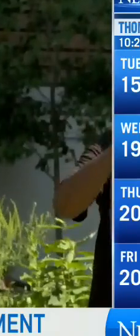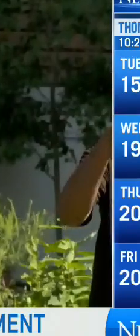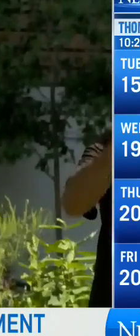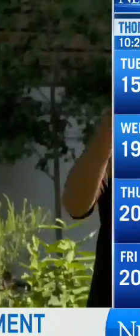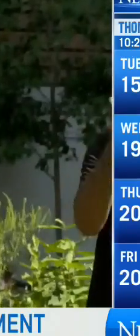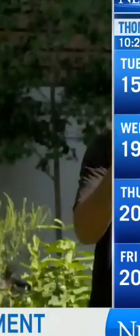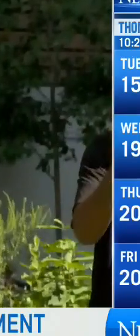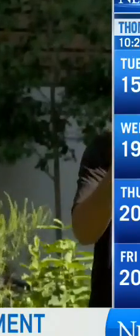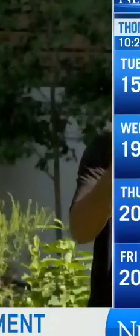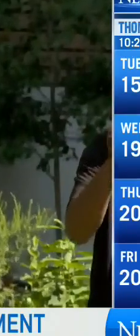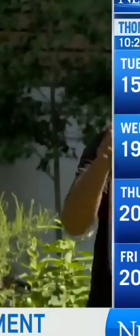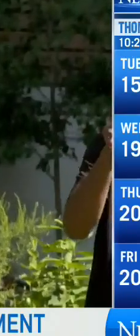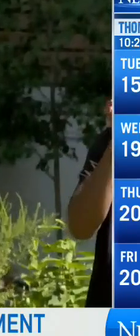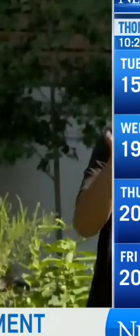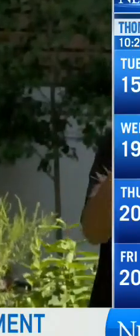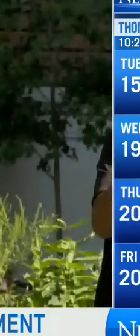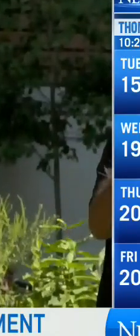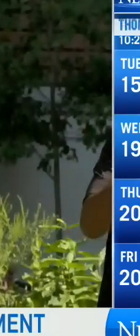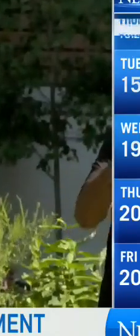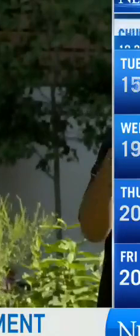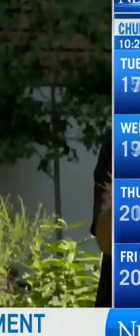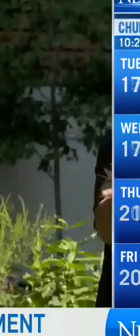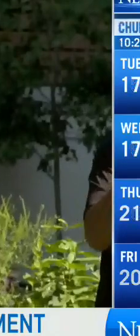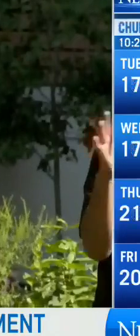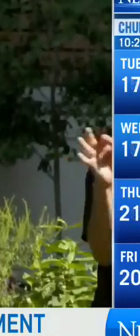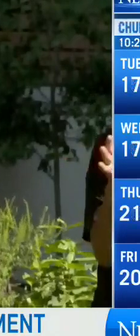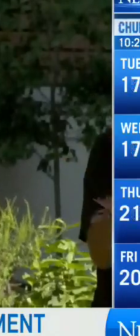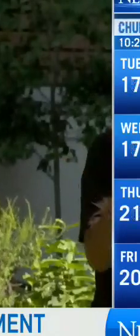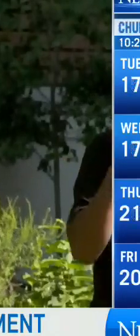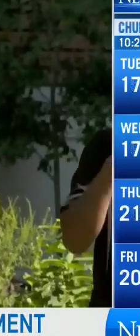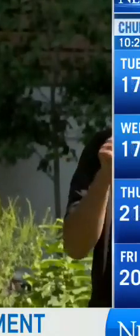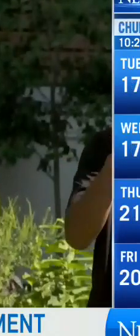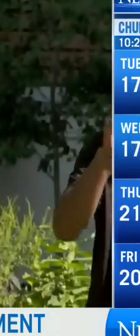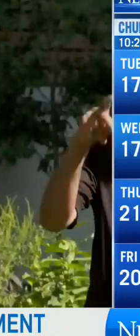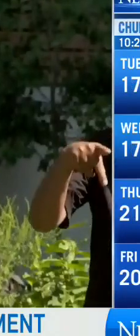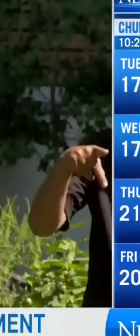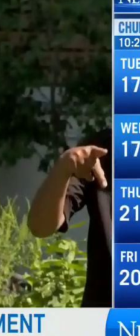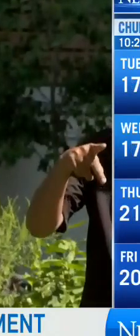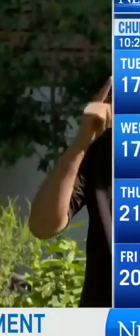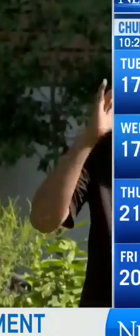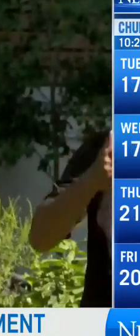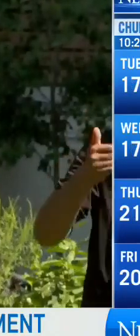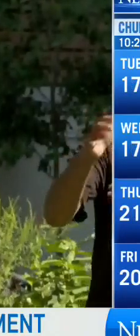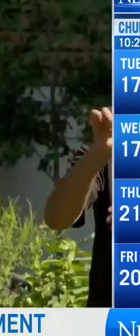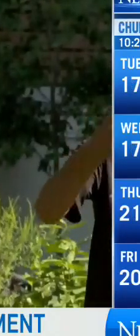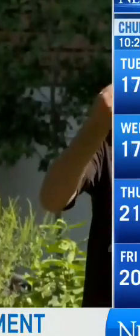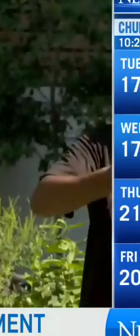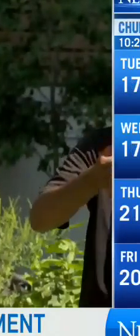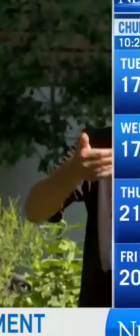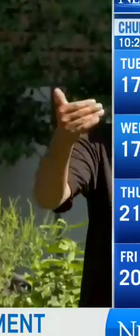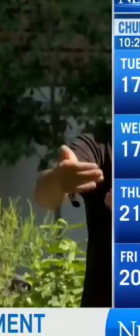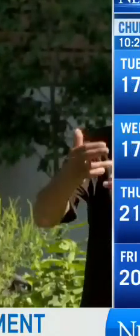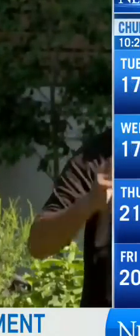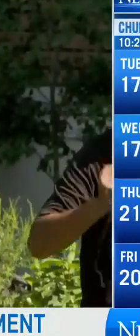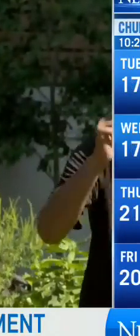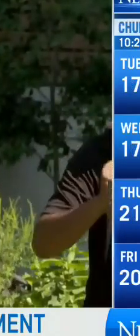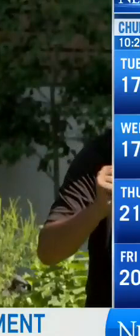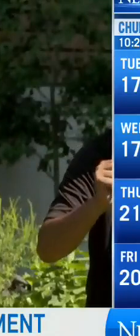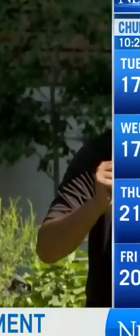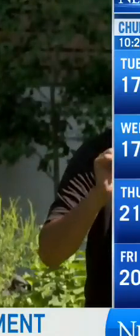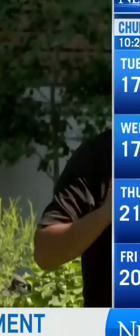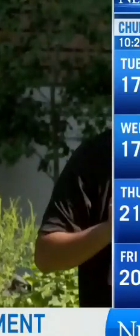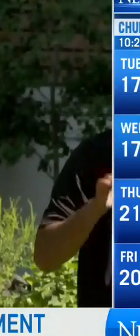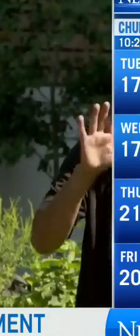non-market, co-op, nonprofit housing over the next decade, to refocus the core mandate of the